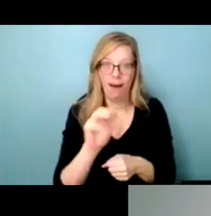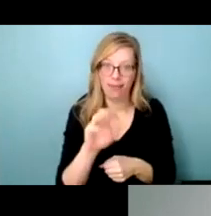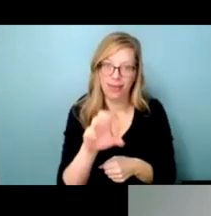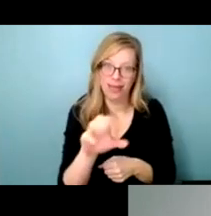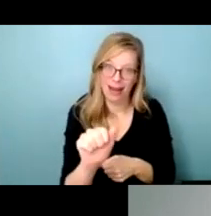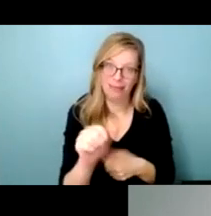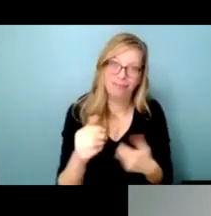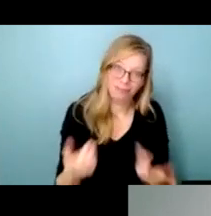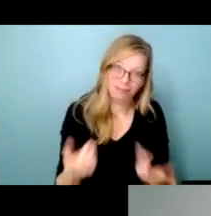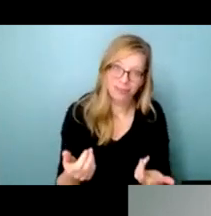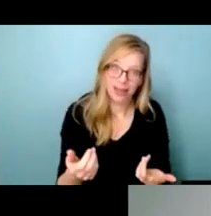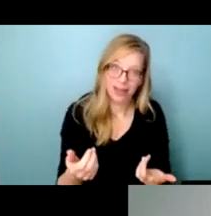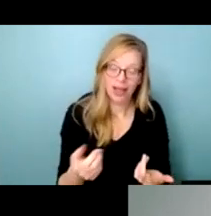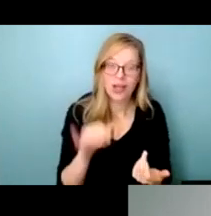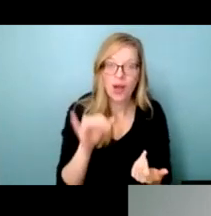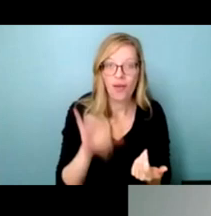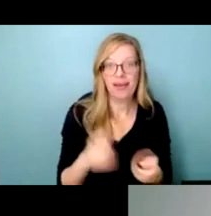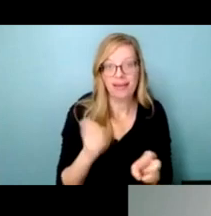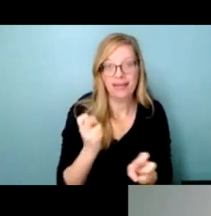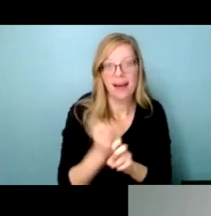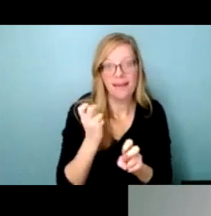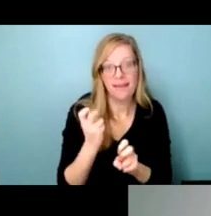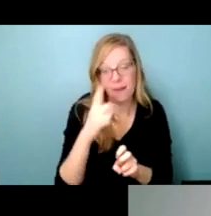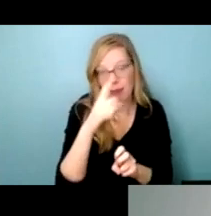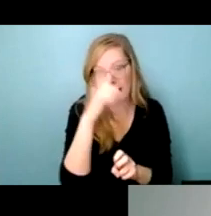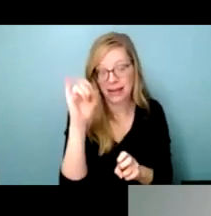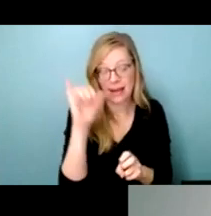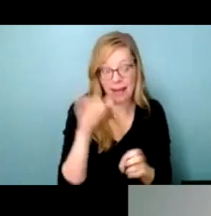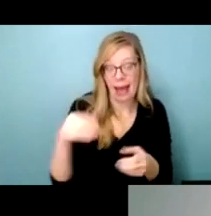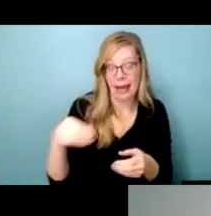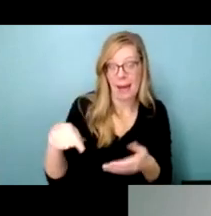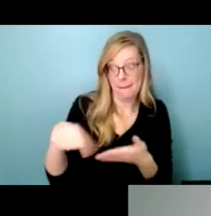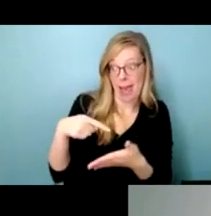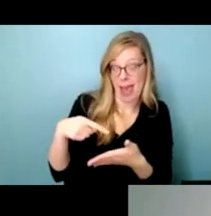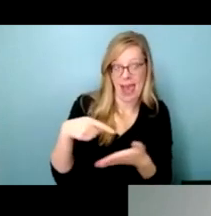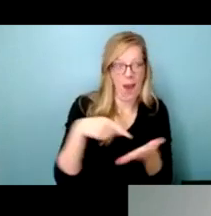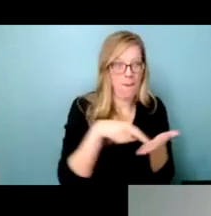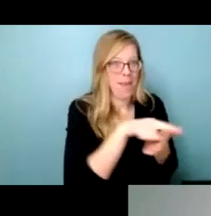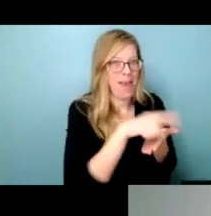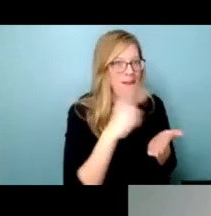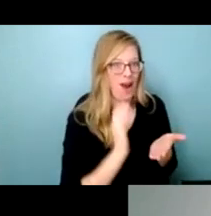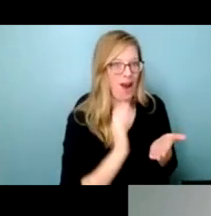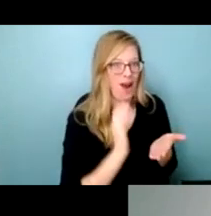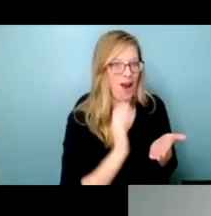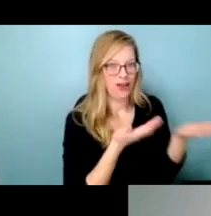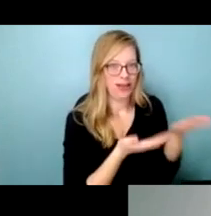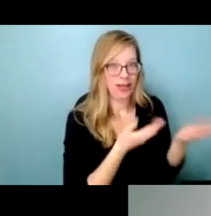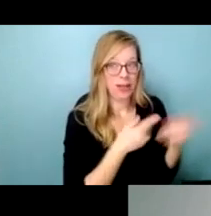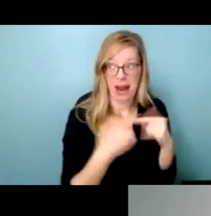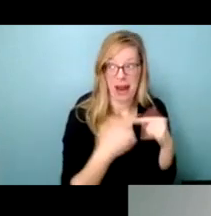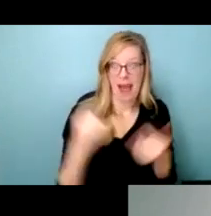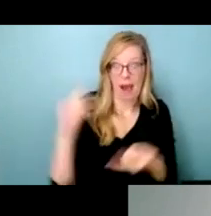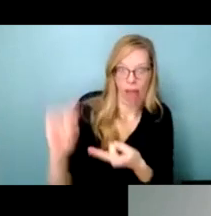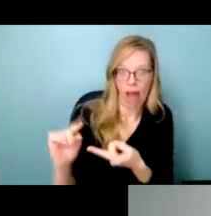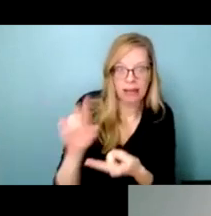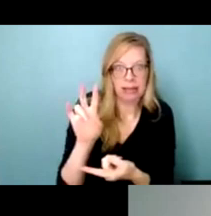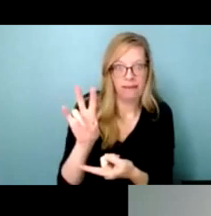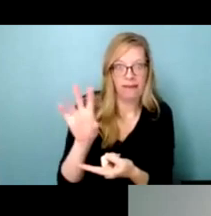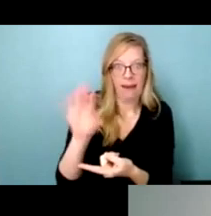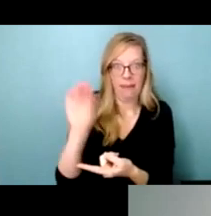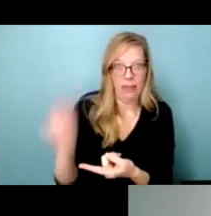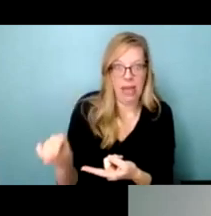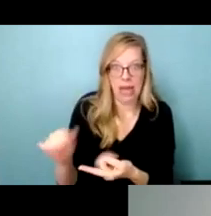which is a, you know, a breaking point for us because that money pays for all our services that we provide in Thompson outside of the